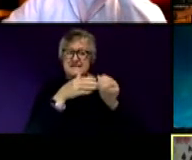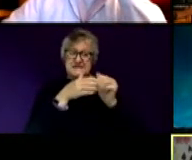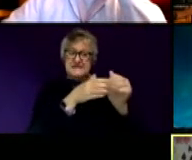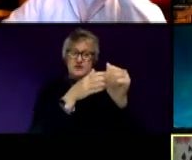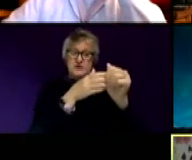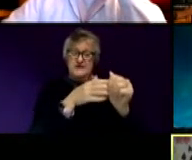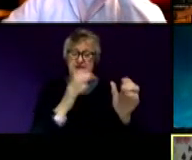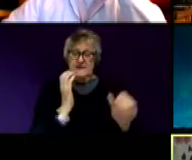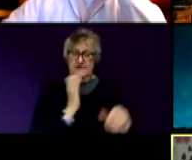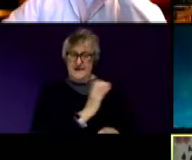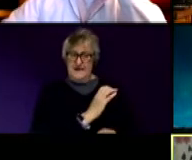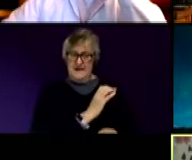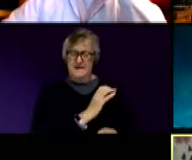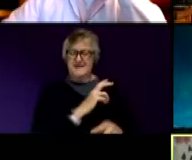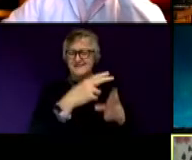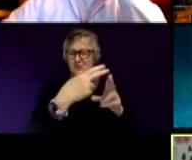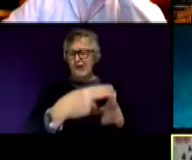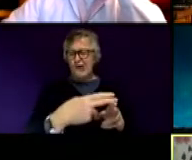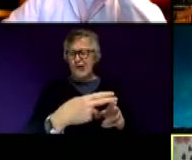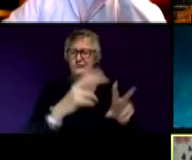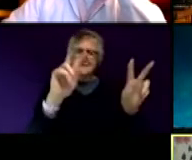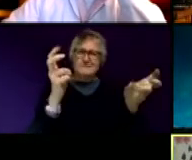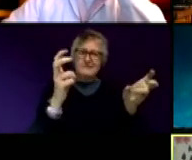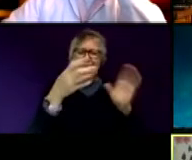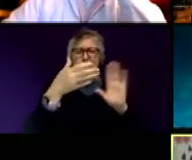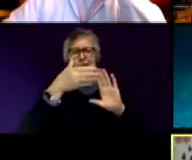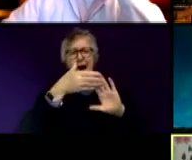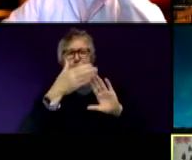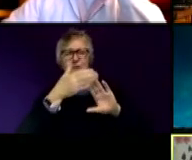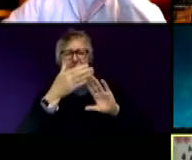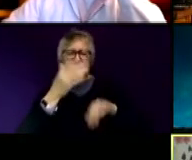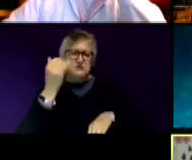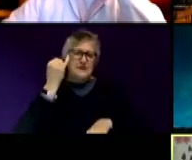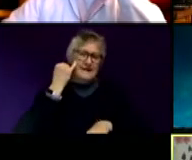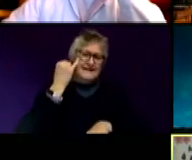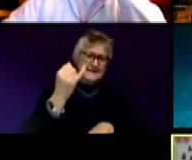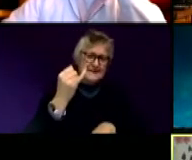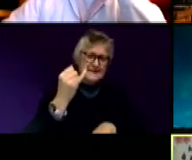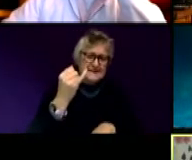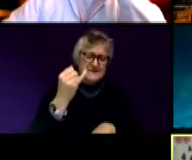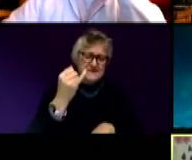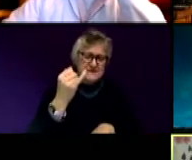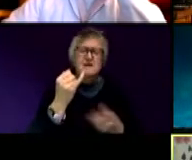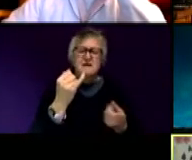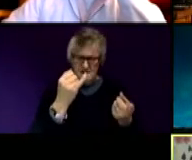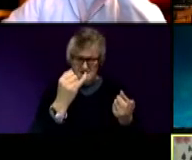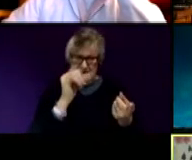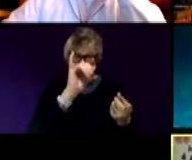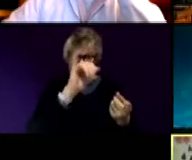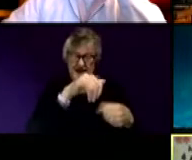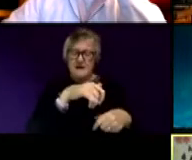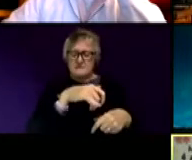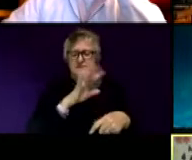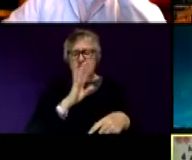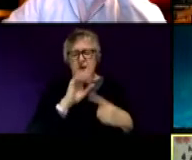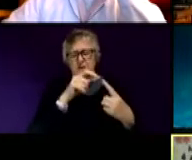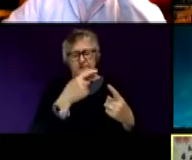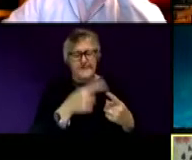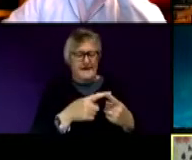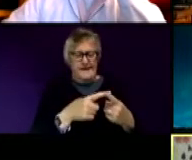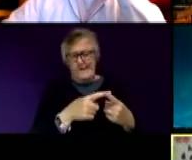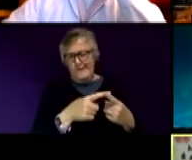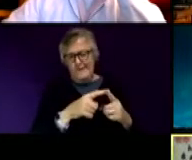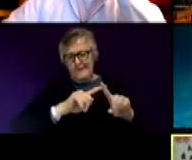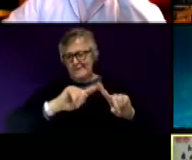ideas, where you can talk more about what are some ways to make the meetings more effective, et